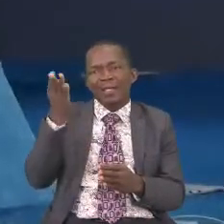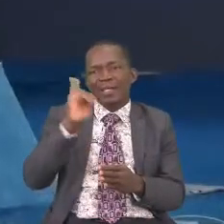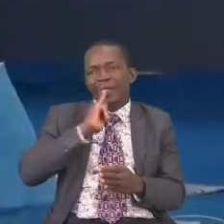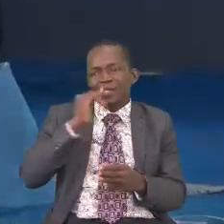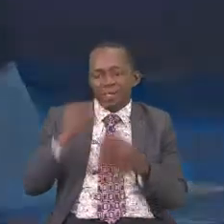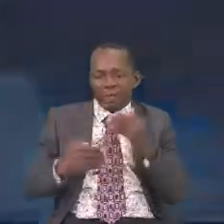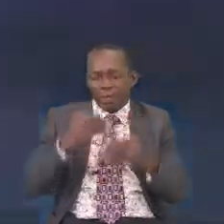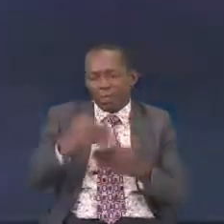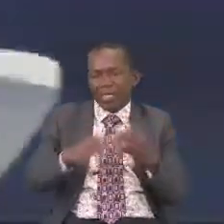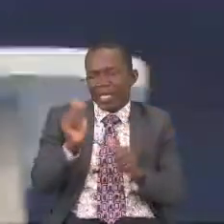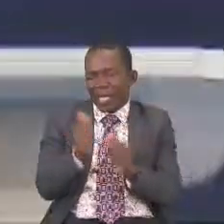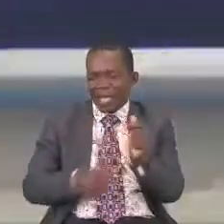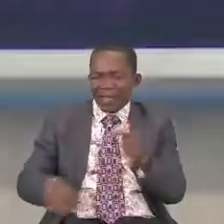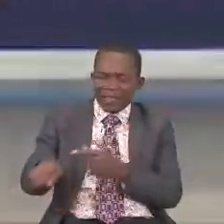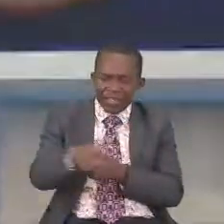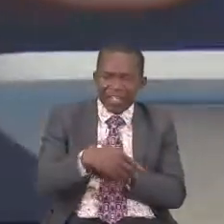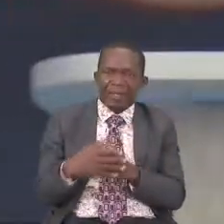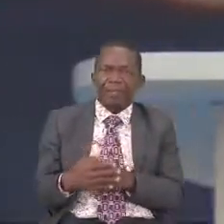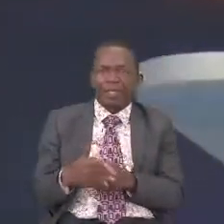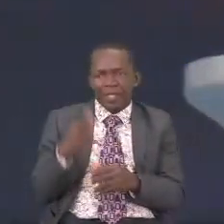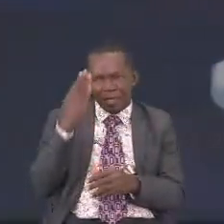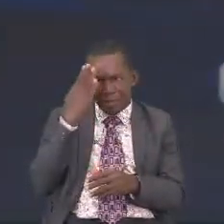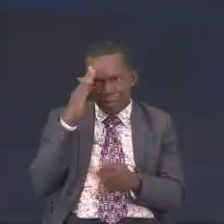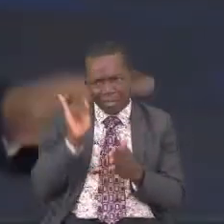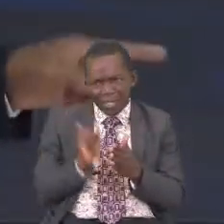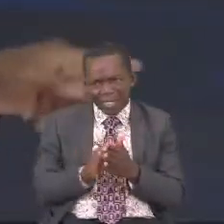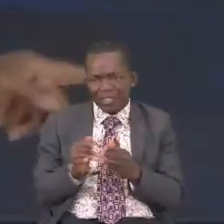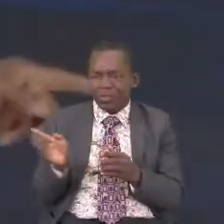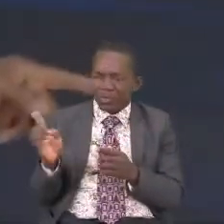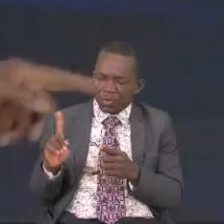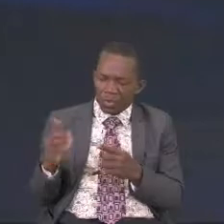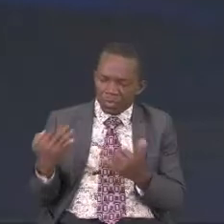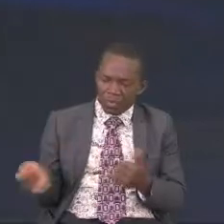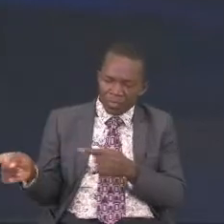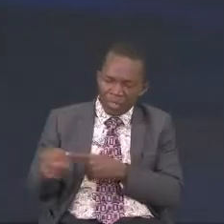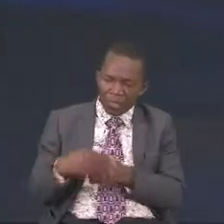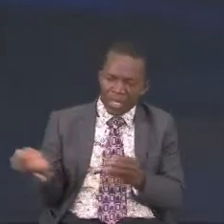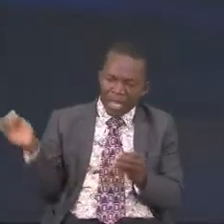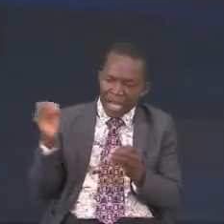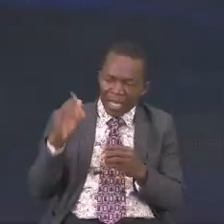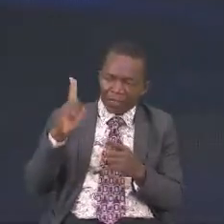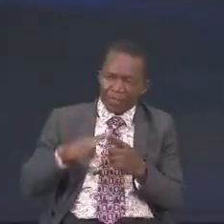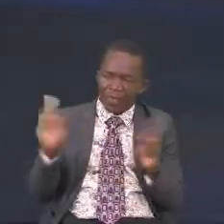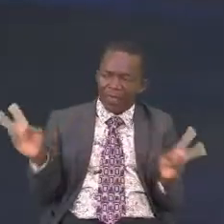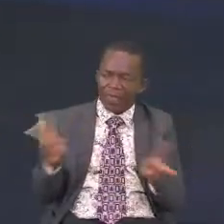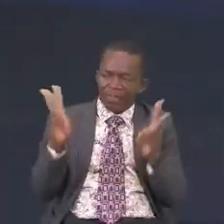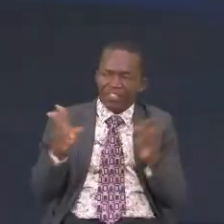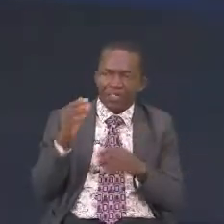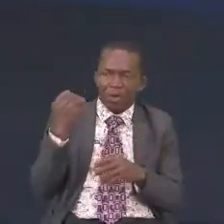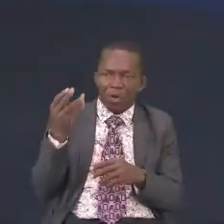That every day, you just know today will add to the victory of yesterday. You know that